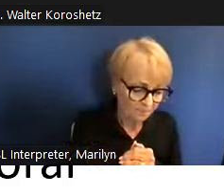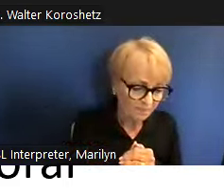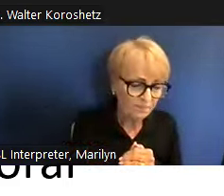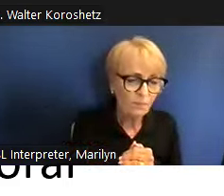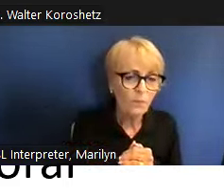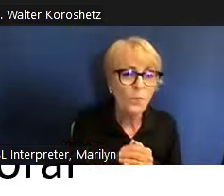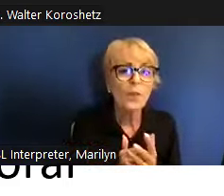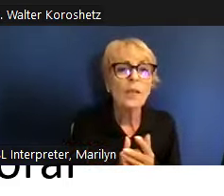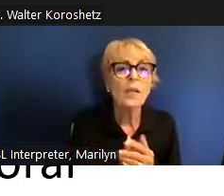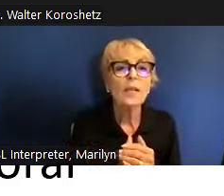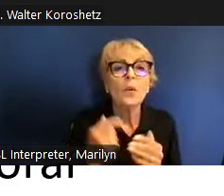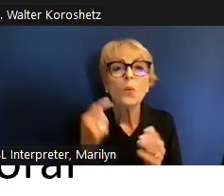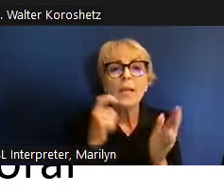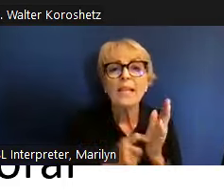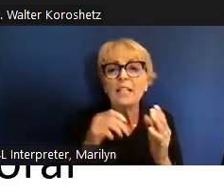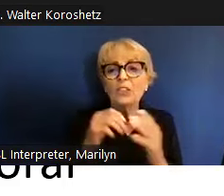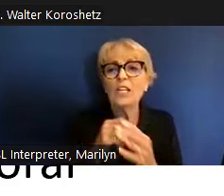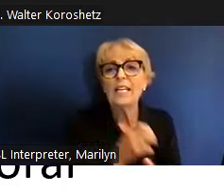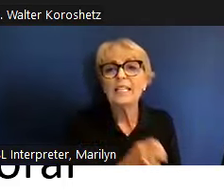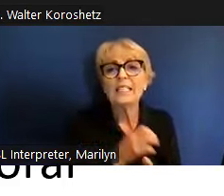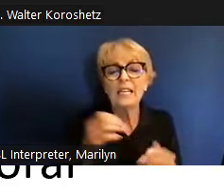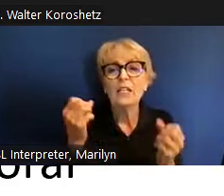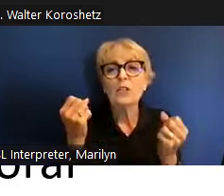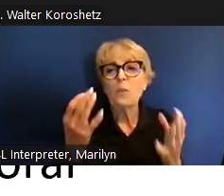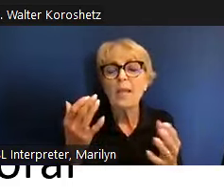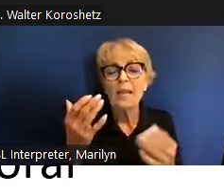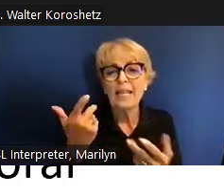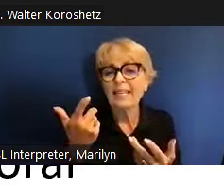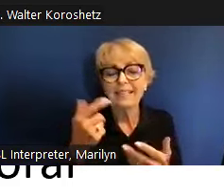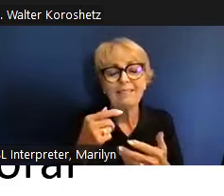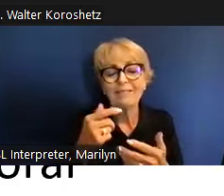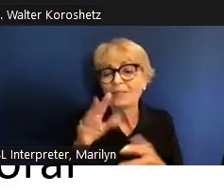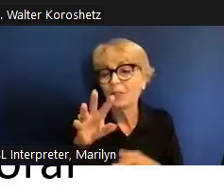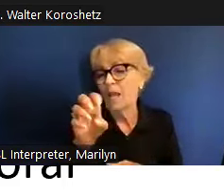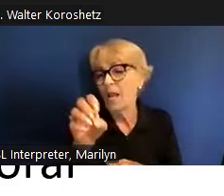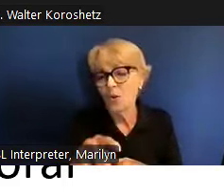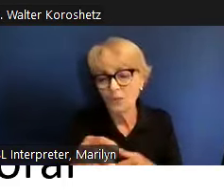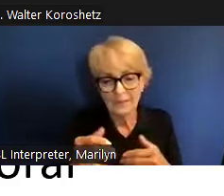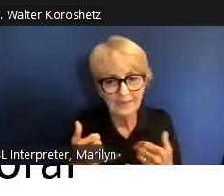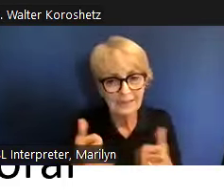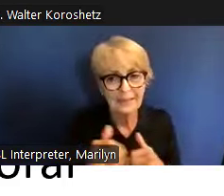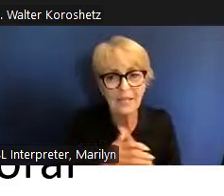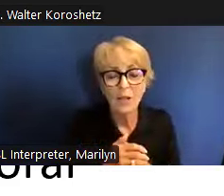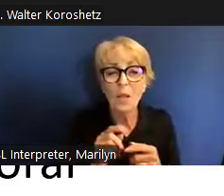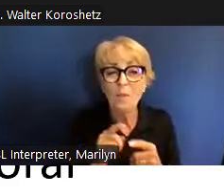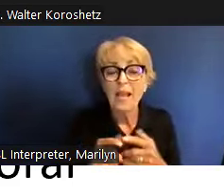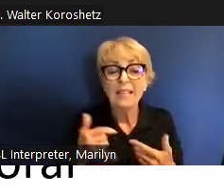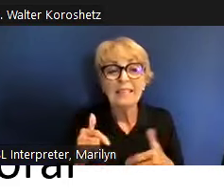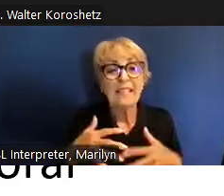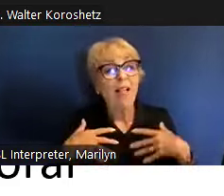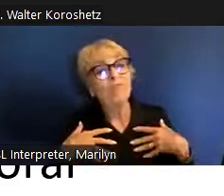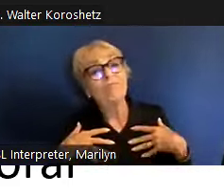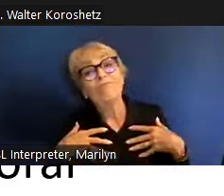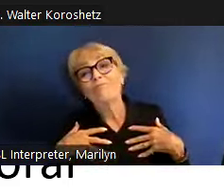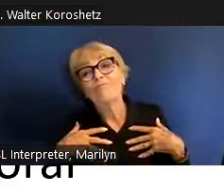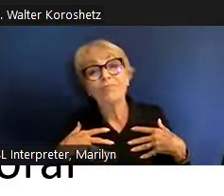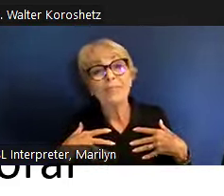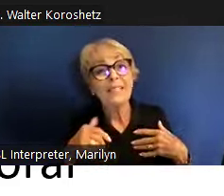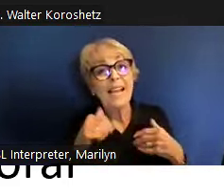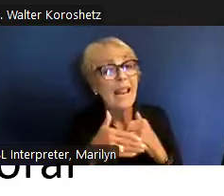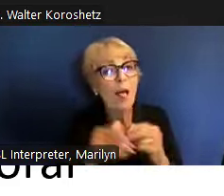So we acknowledge in our clinic there are many unknowns still, but that doesn't mean we should twiddle our thumbs and not help